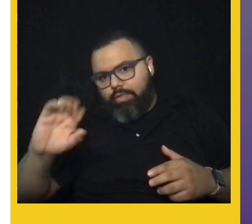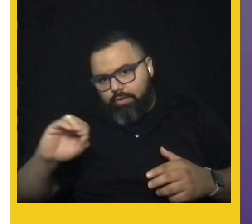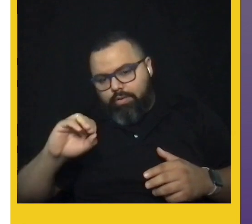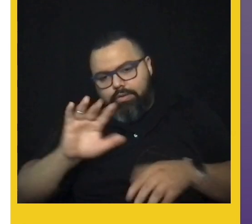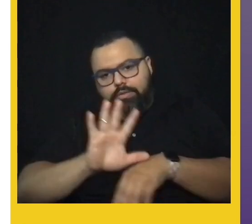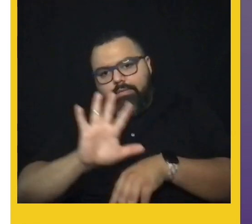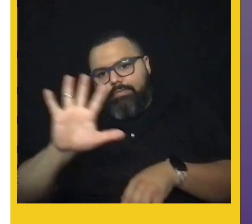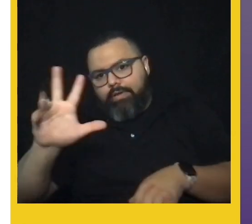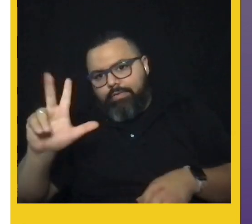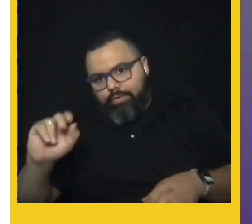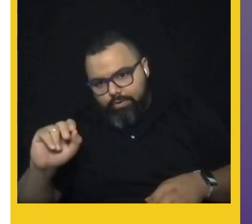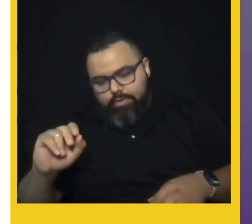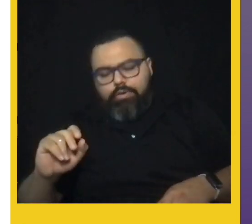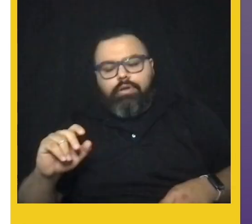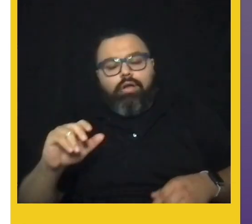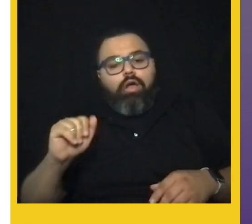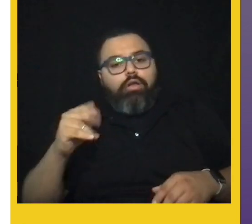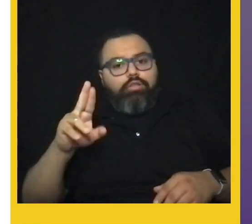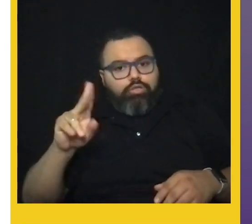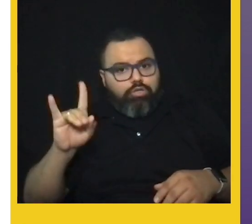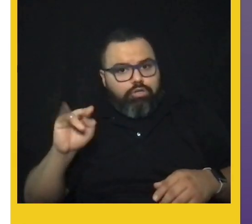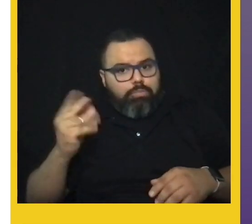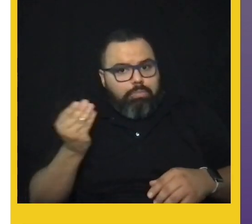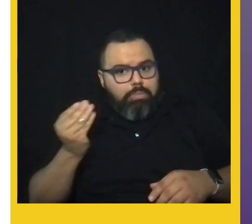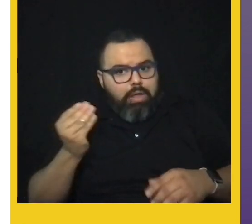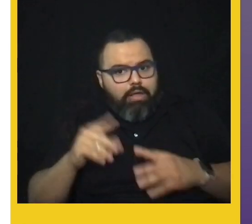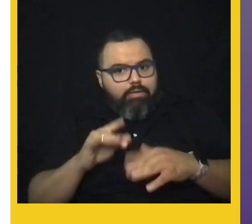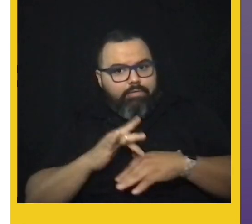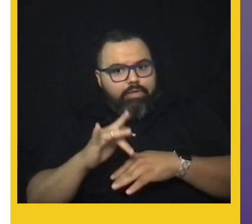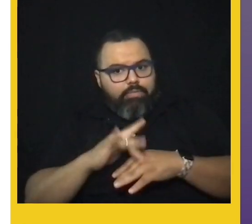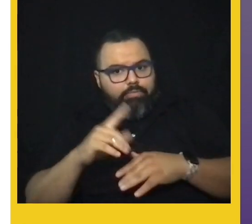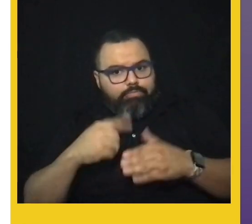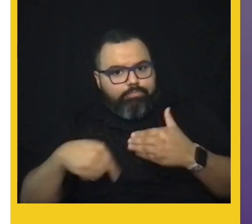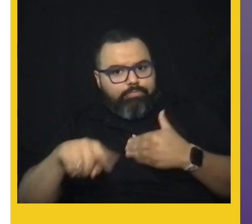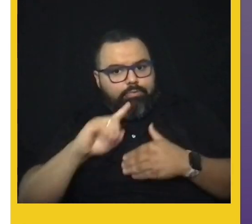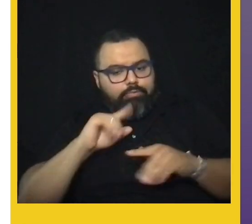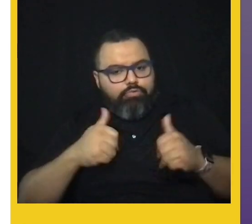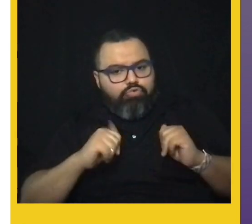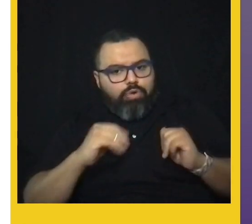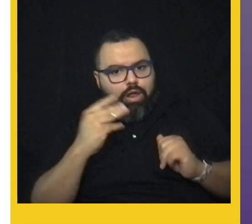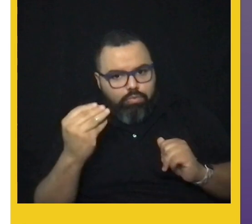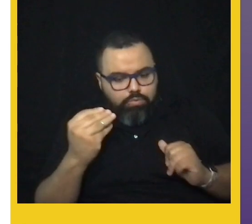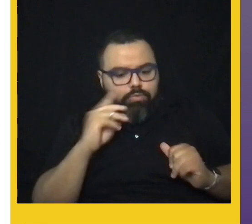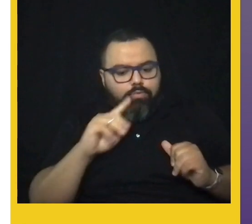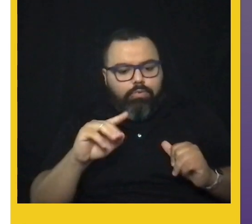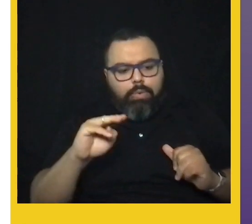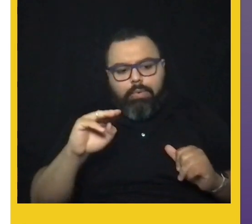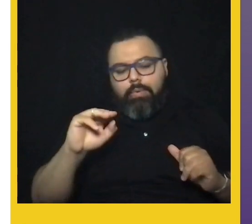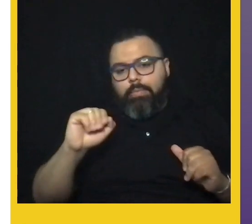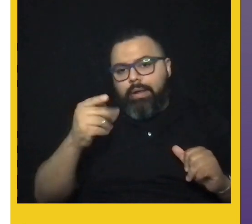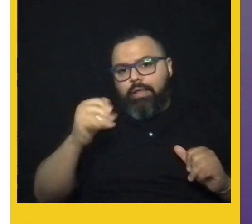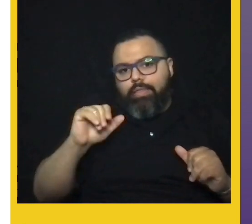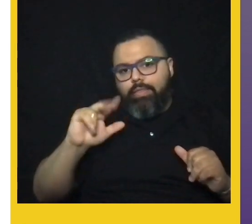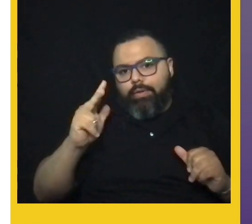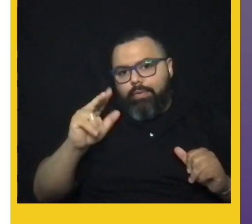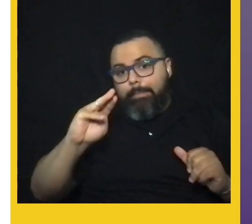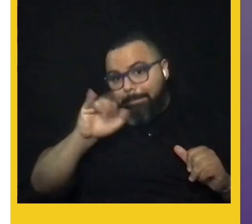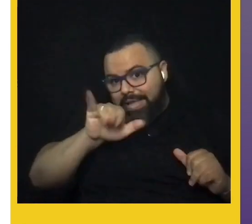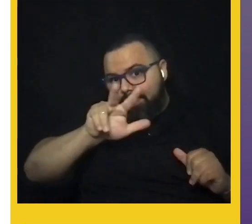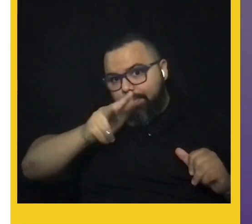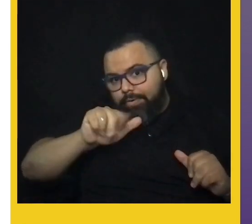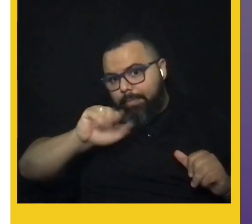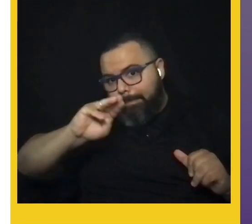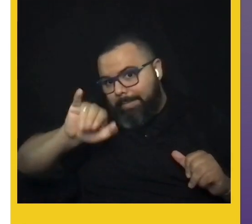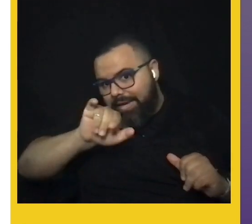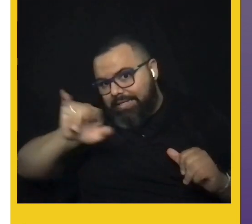and April 30th at 5:30. Audition packets are available starting next week for tryouts that are going to be held on May 3rd through